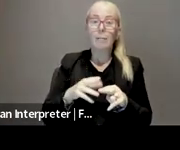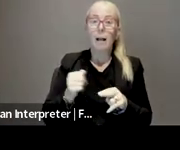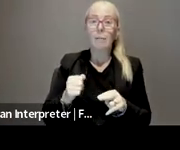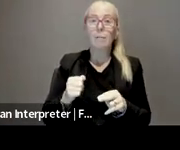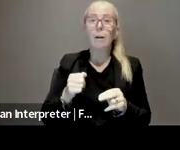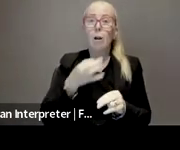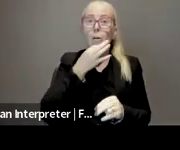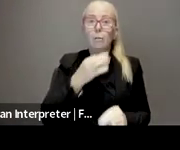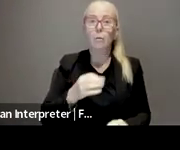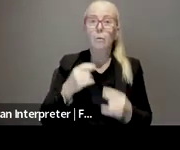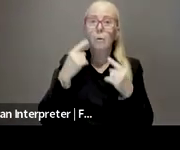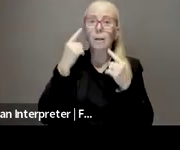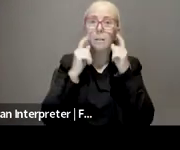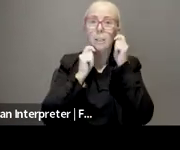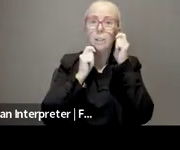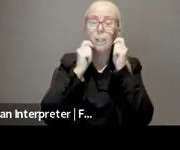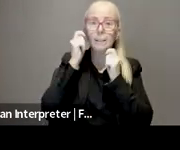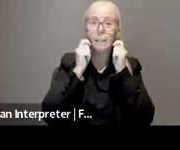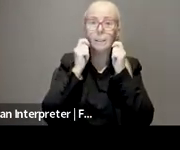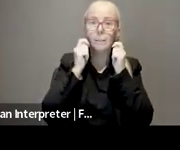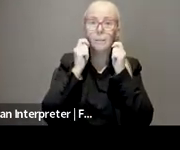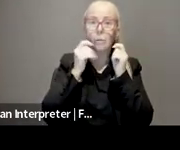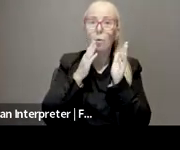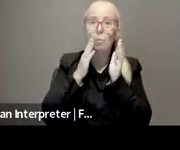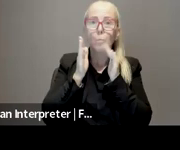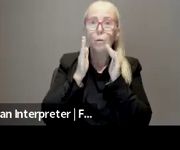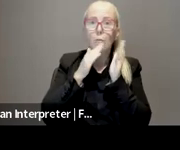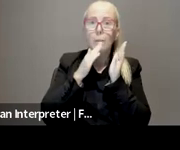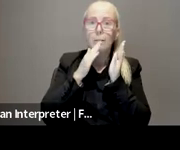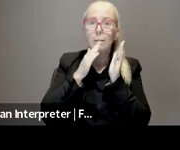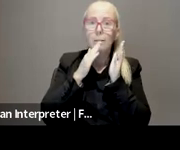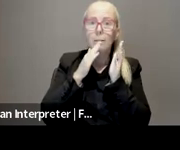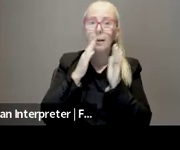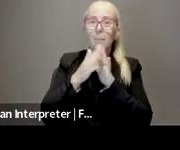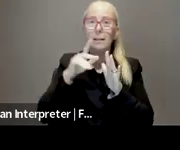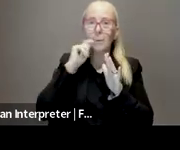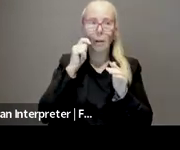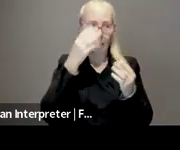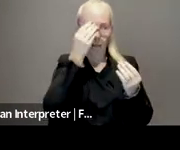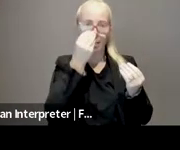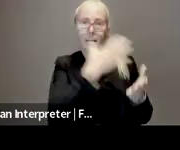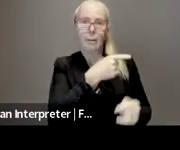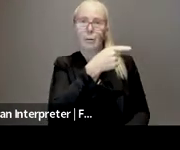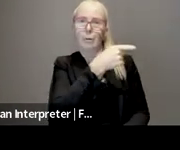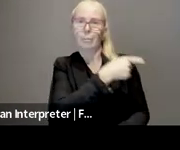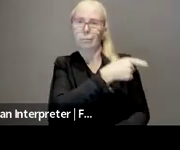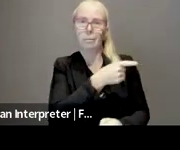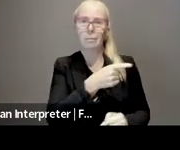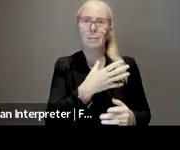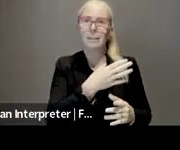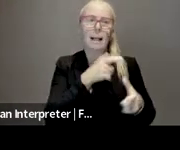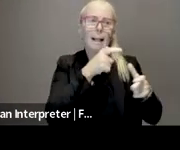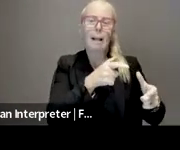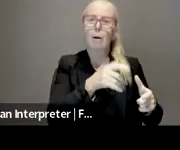loved ones or caregivers are alerted instantly, reducing wait times from hours to seconds. Our